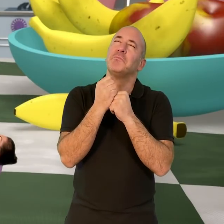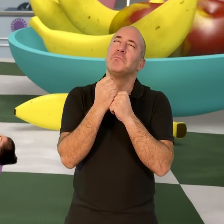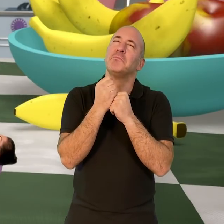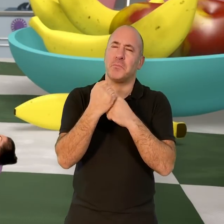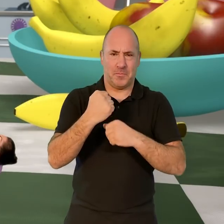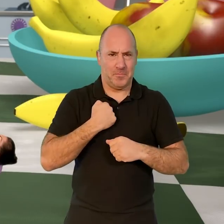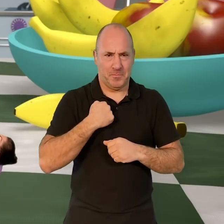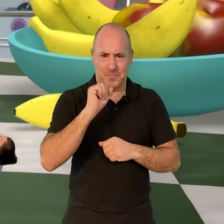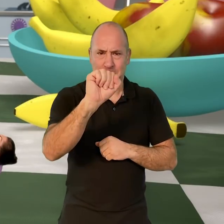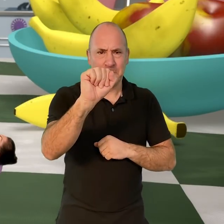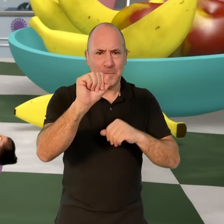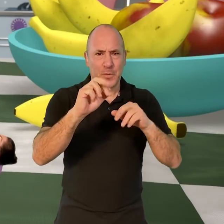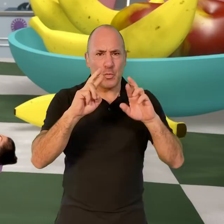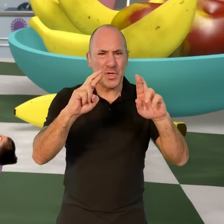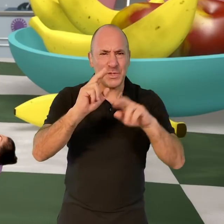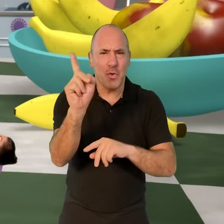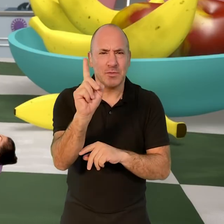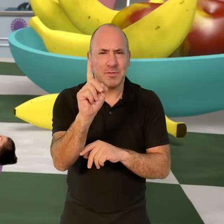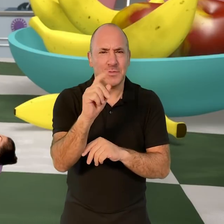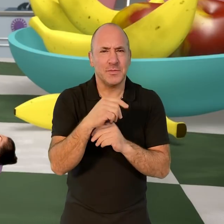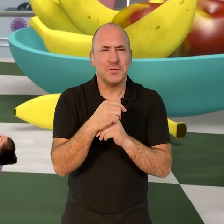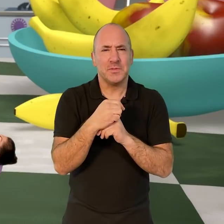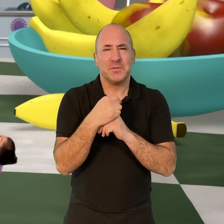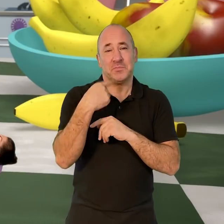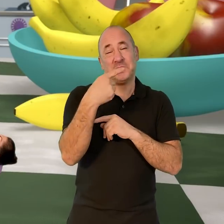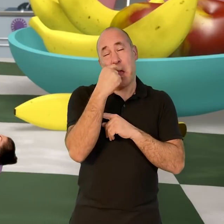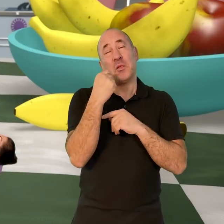made. And what would our wishes be?